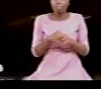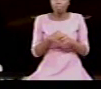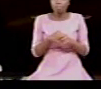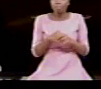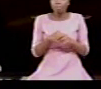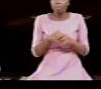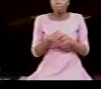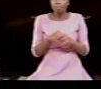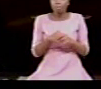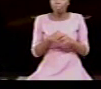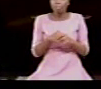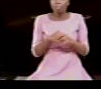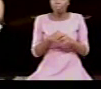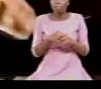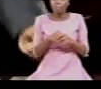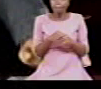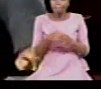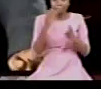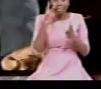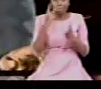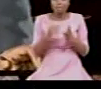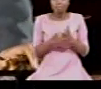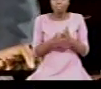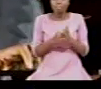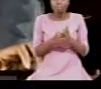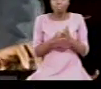He's a nebler. See,